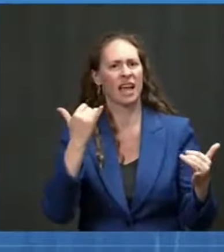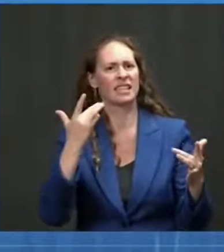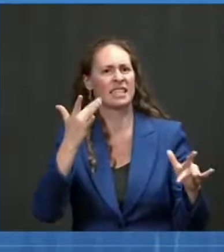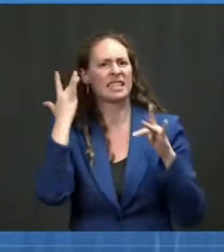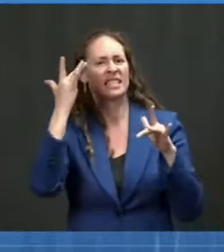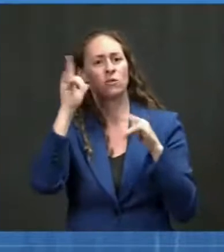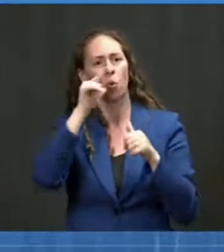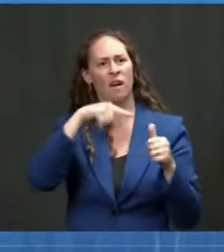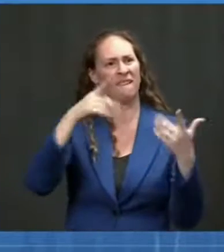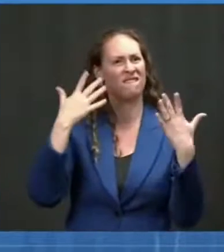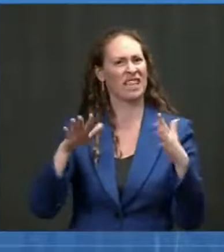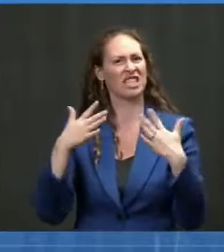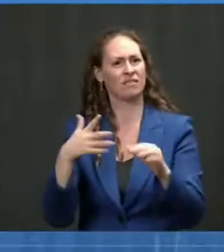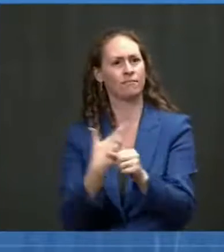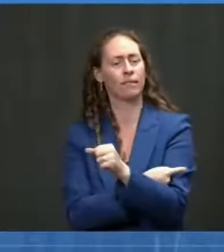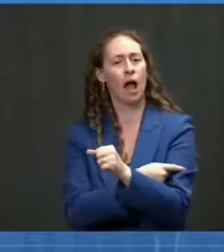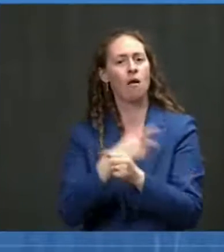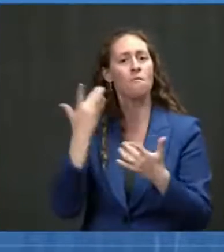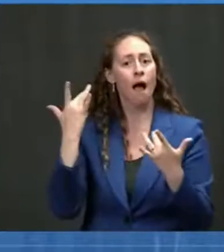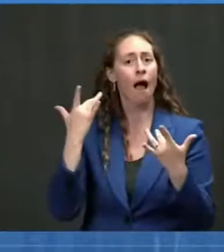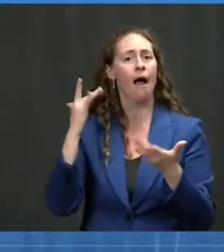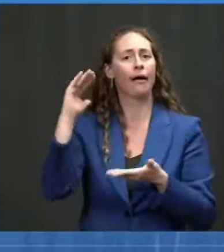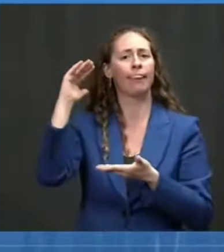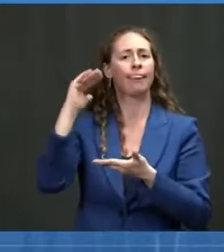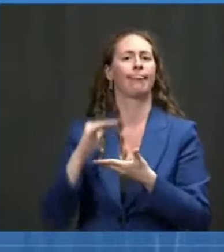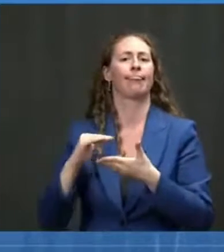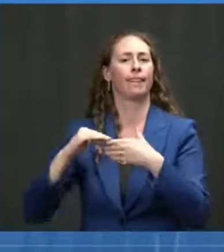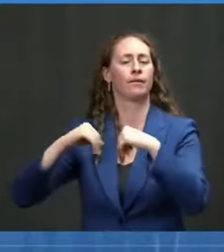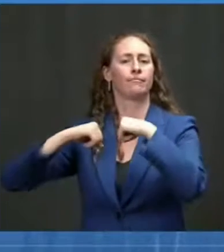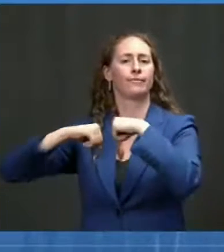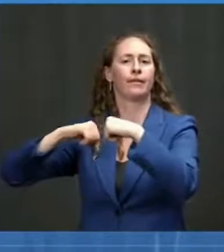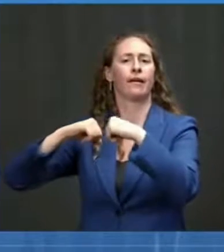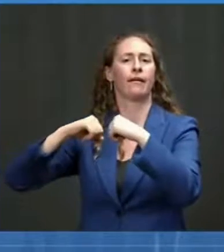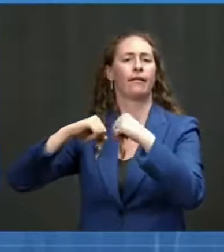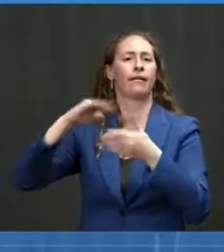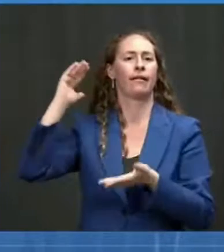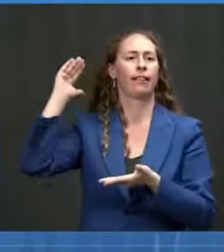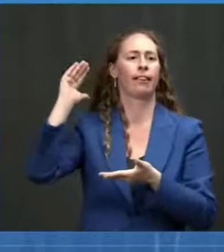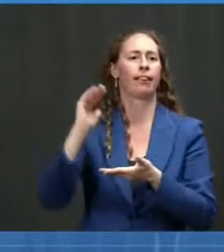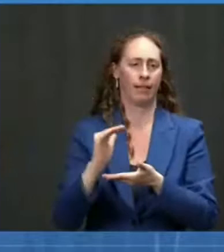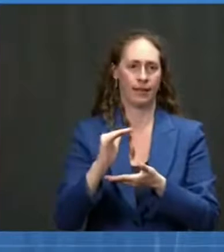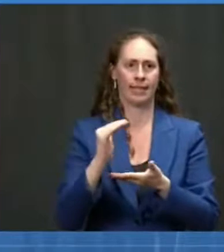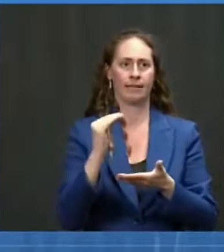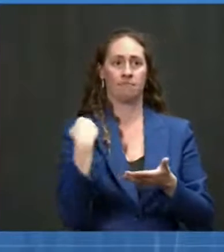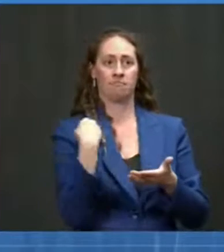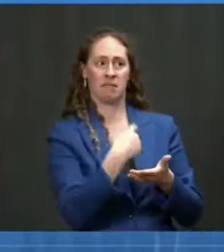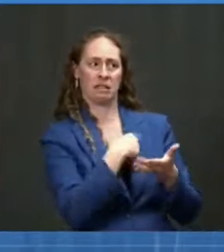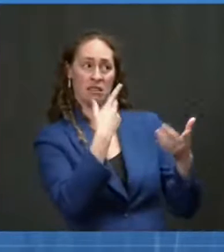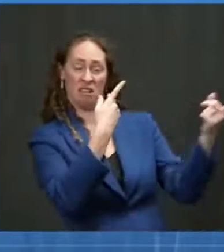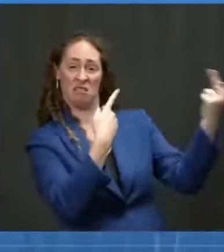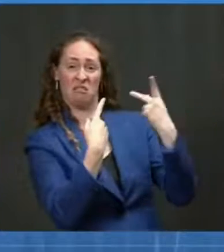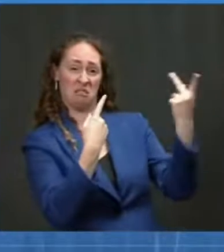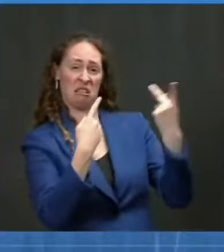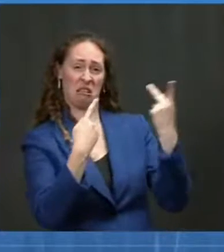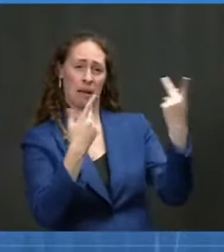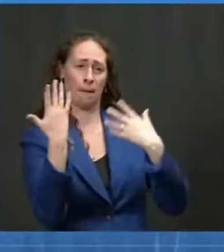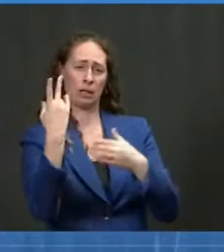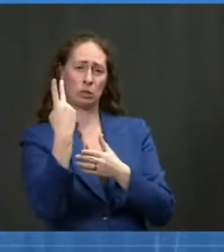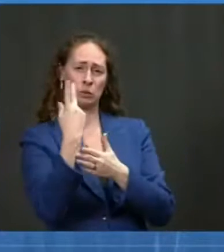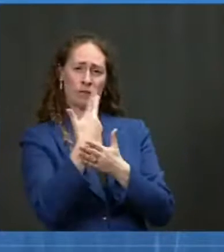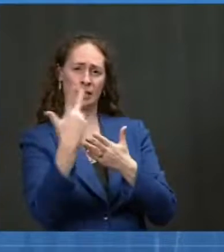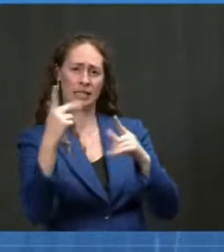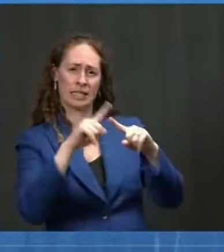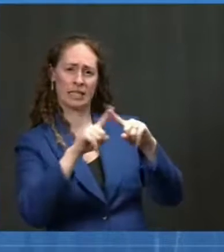we remain concerned about that as we see in the context of Delta variant, some breakthroughs that are occurring and decreased